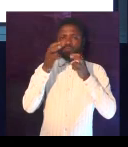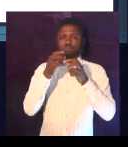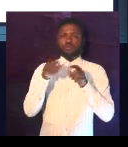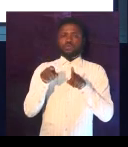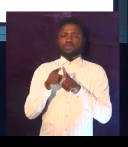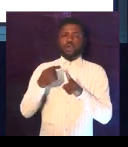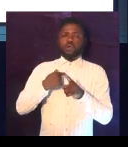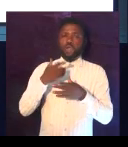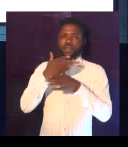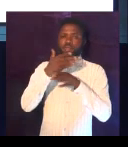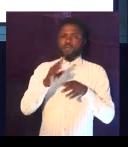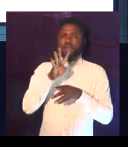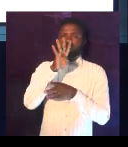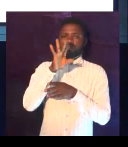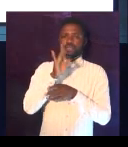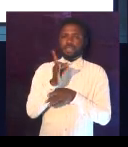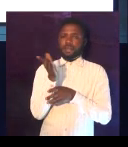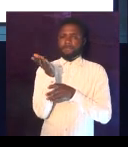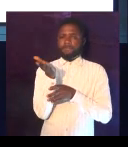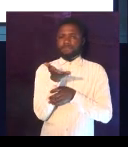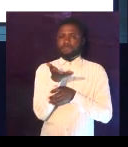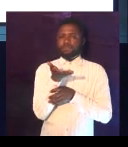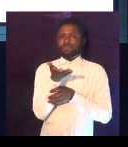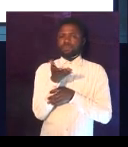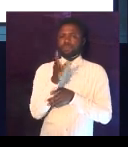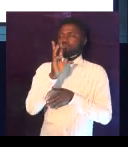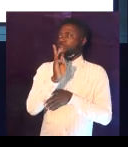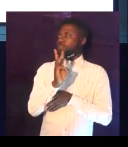that means we will divide 48 by